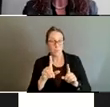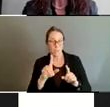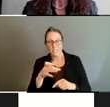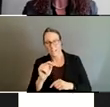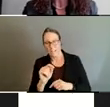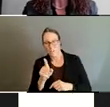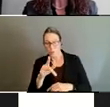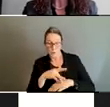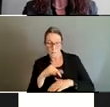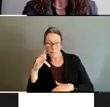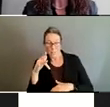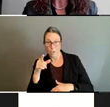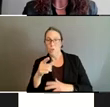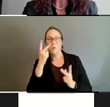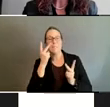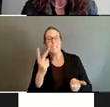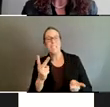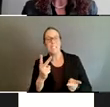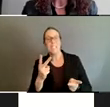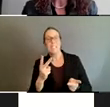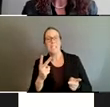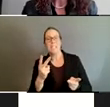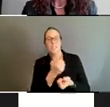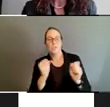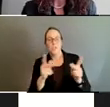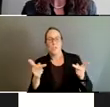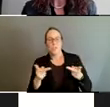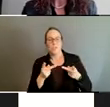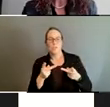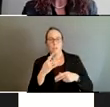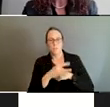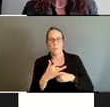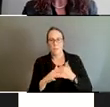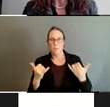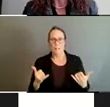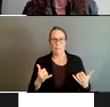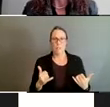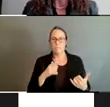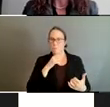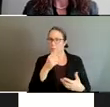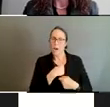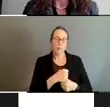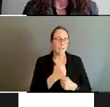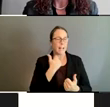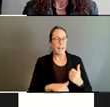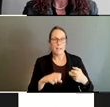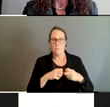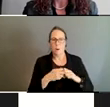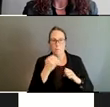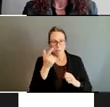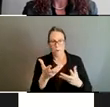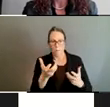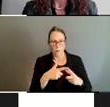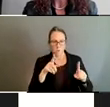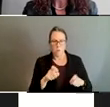on, and then that way you're able to see the shelters, and so it won't create any problems. That's awesome,